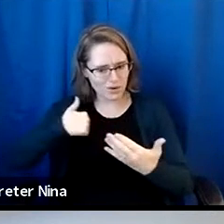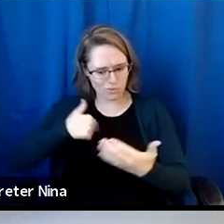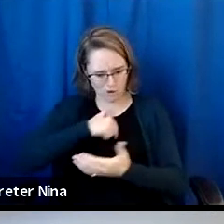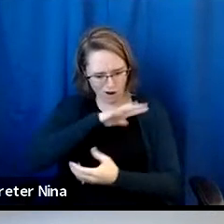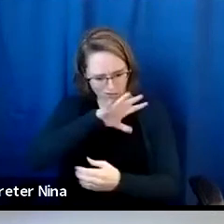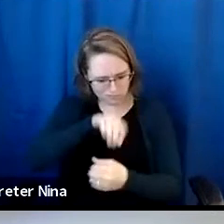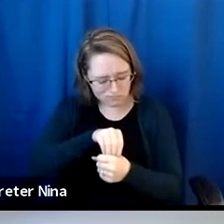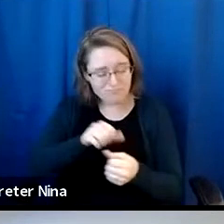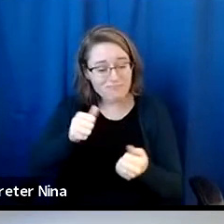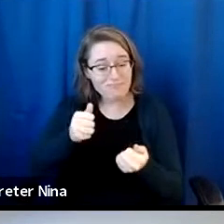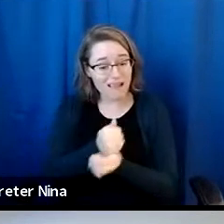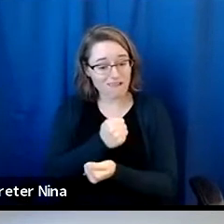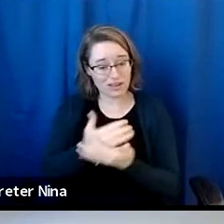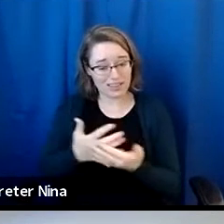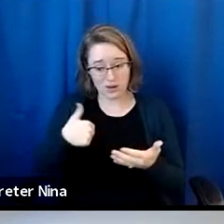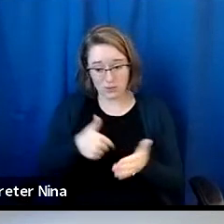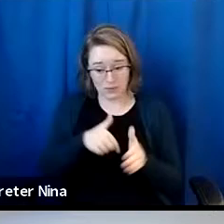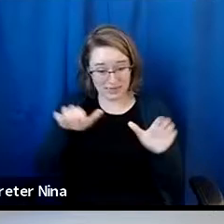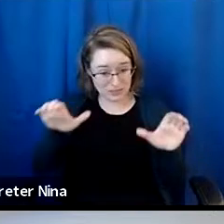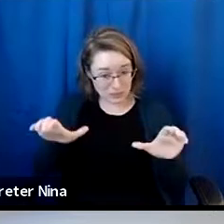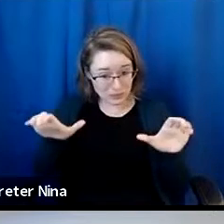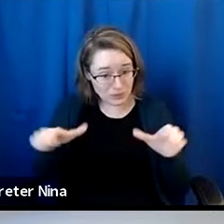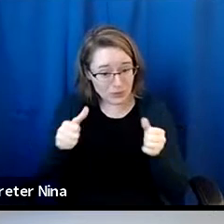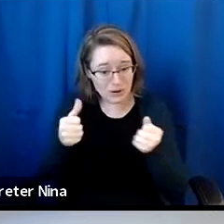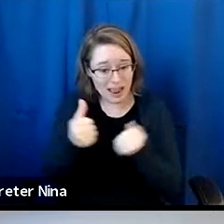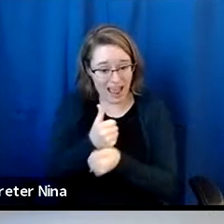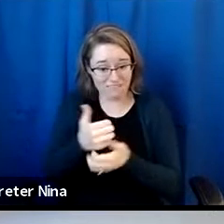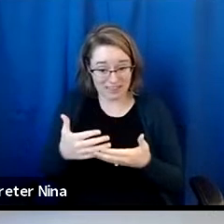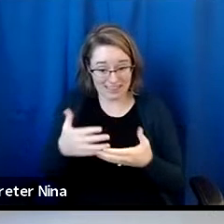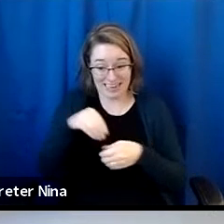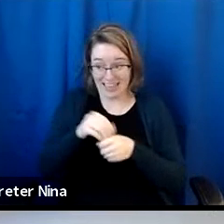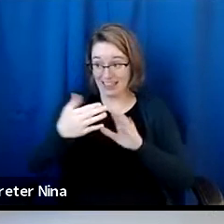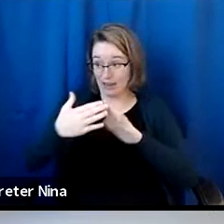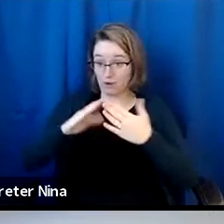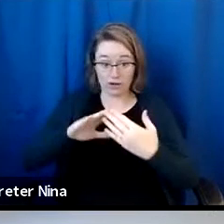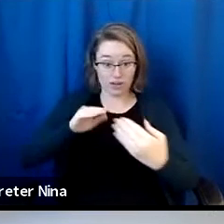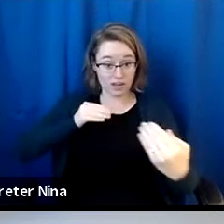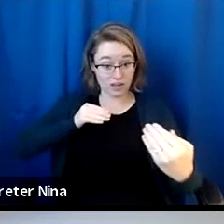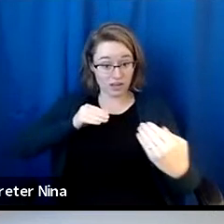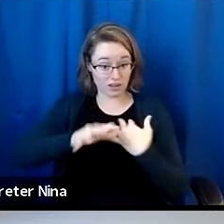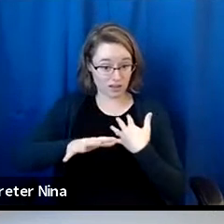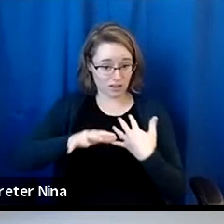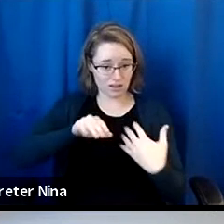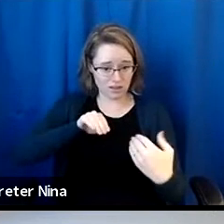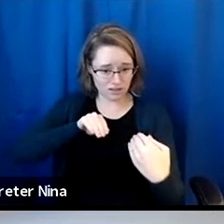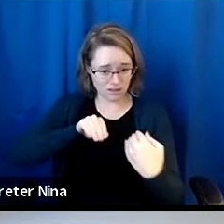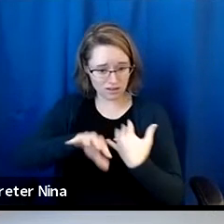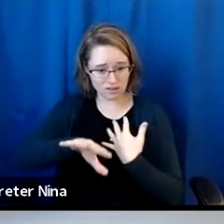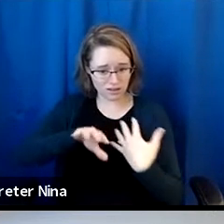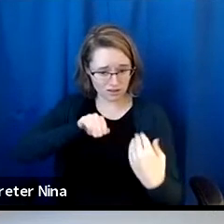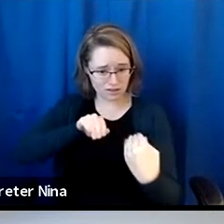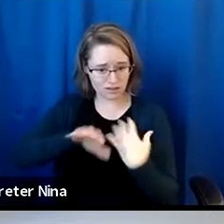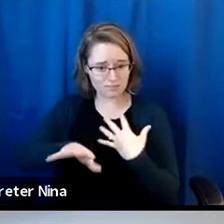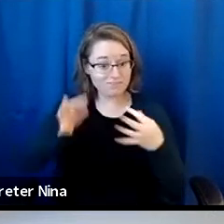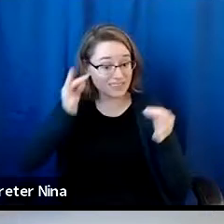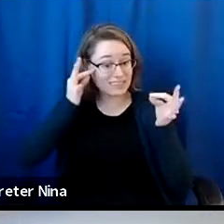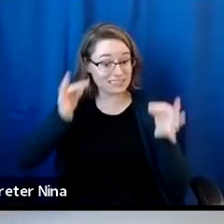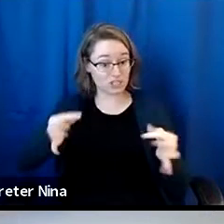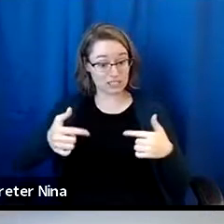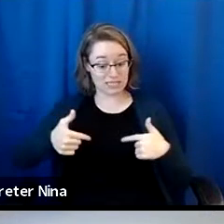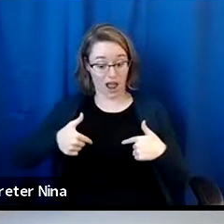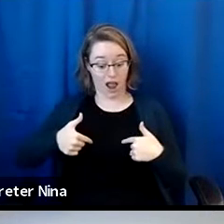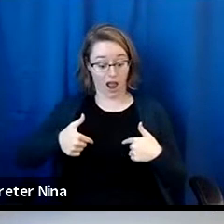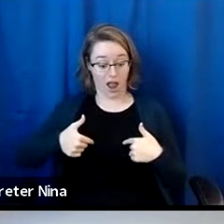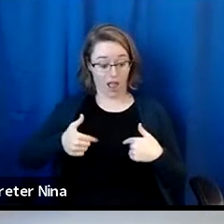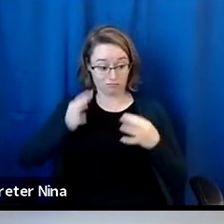we do and everything that is done in our community, there's a cause and effect. The decisions that I make, the